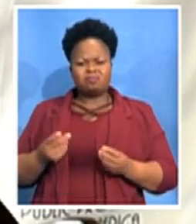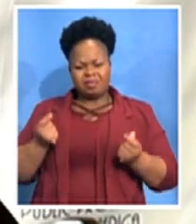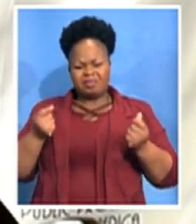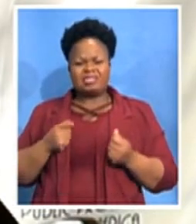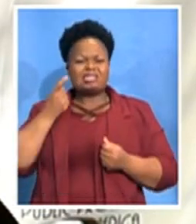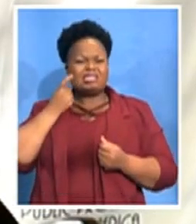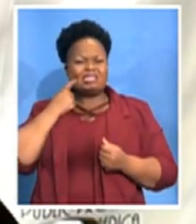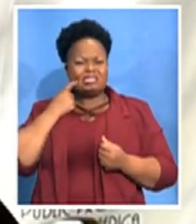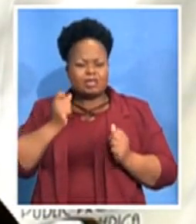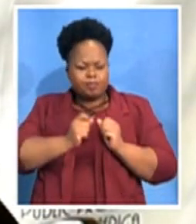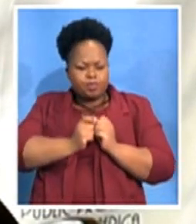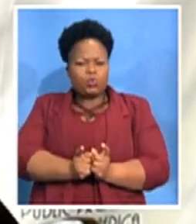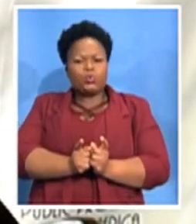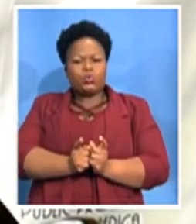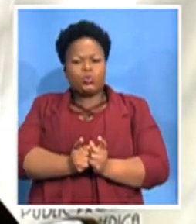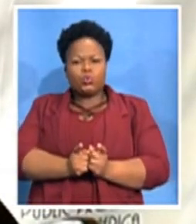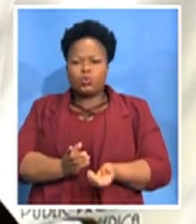instances.